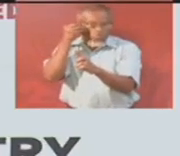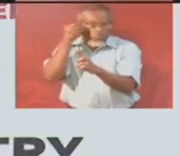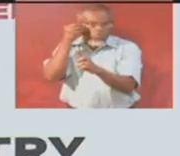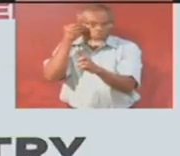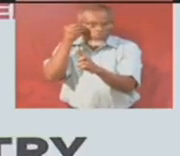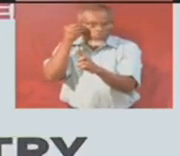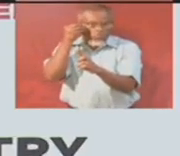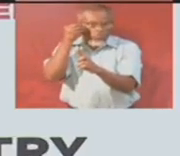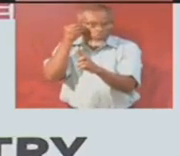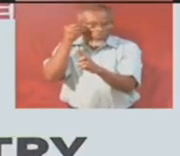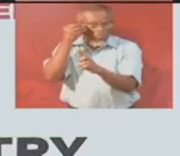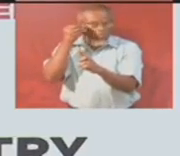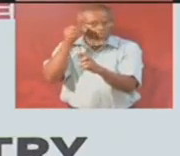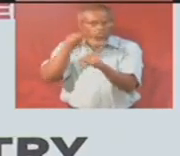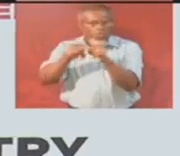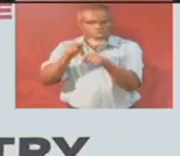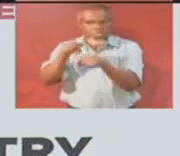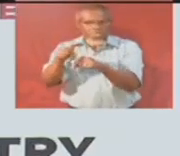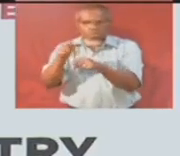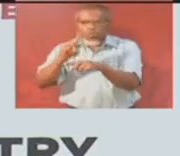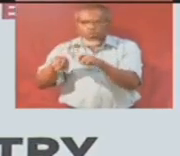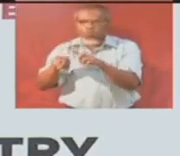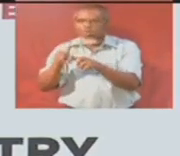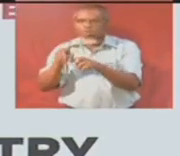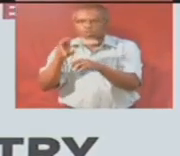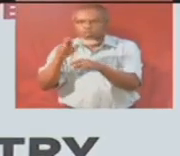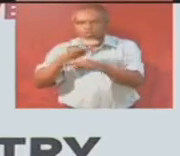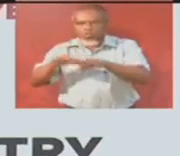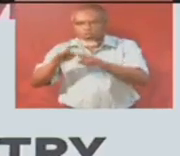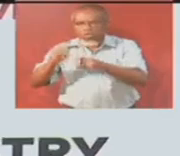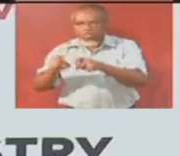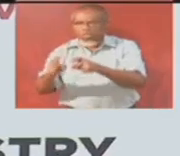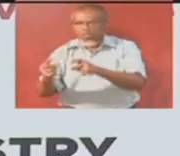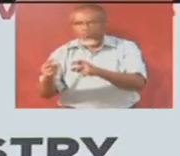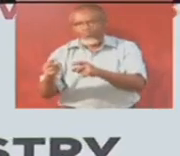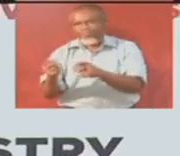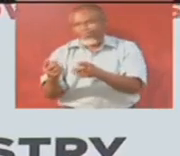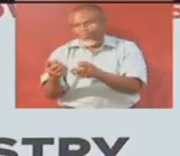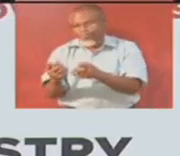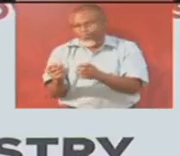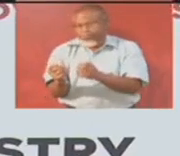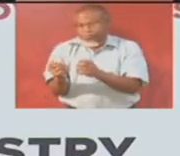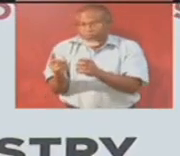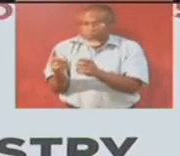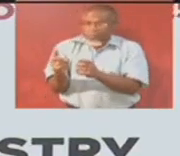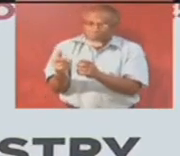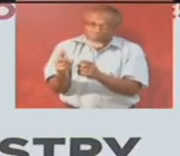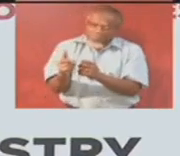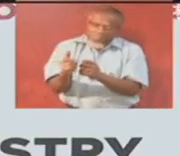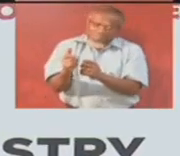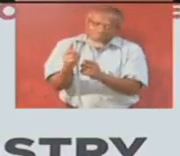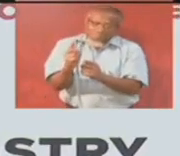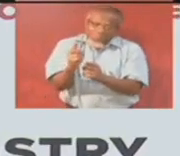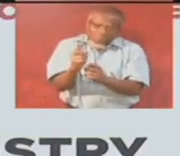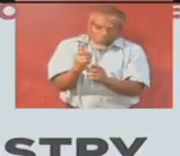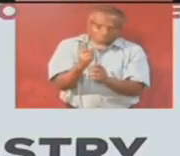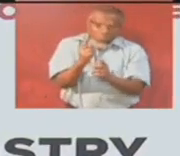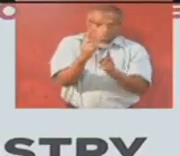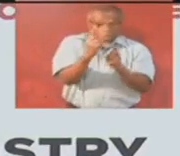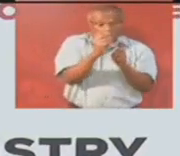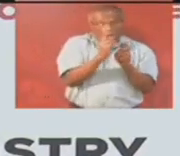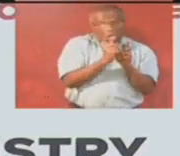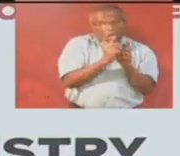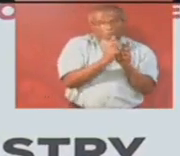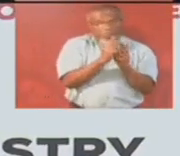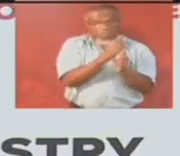us. It is currently within our consideration in phase three that when we reach that stage,